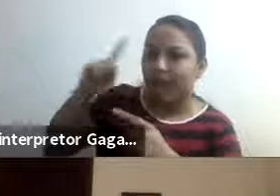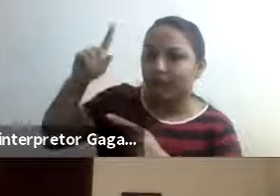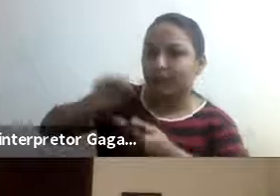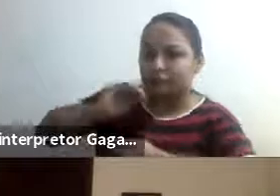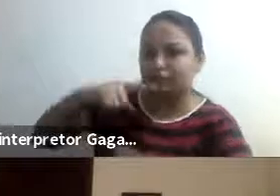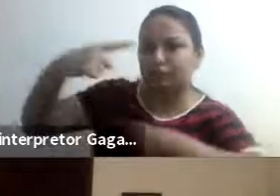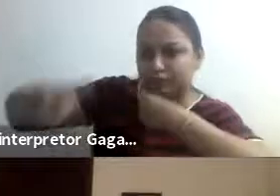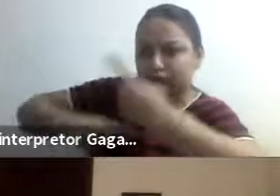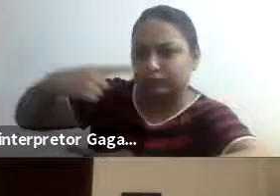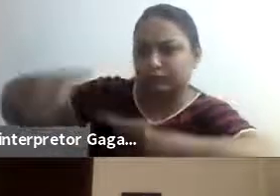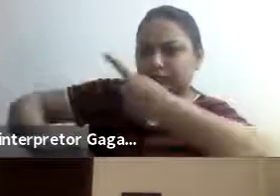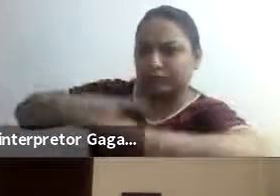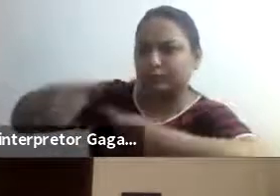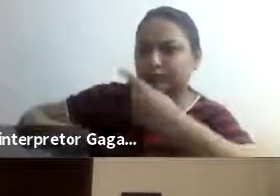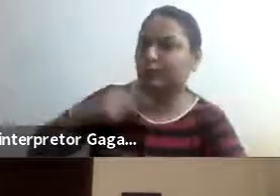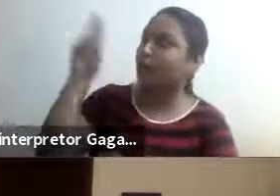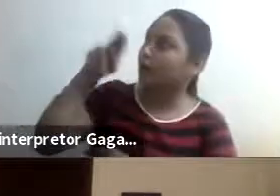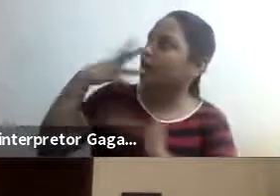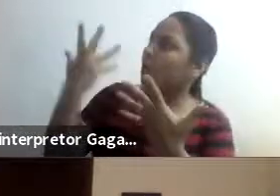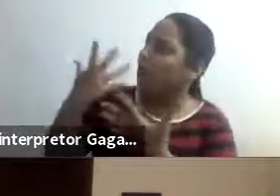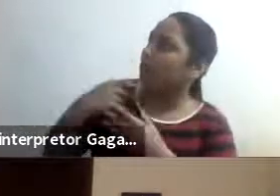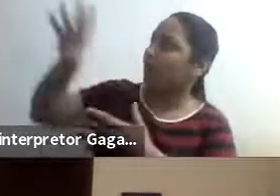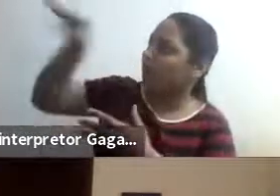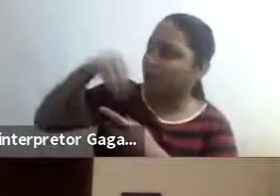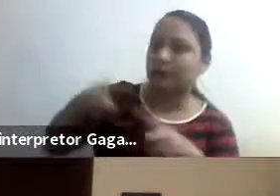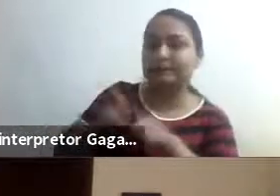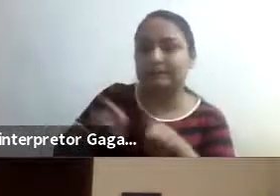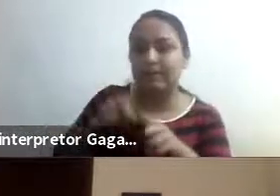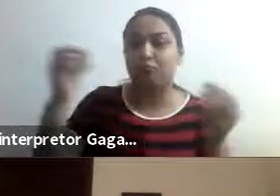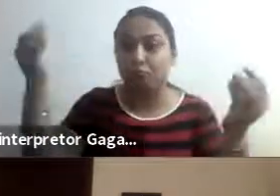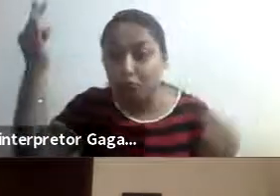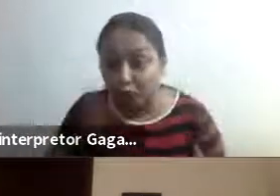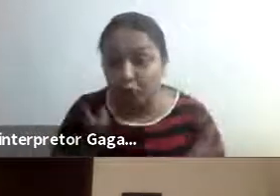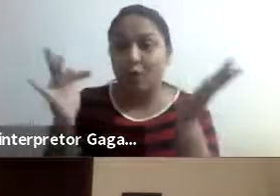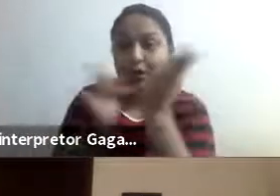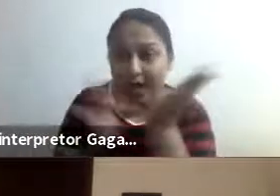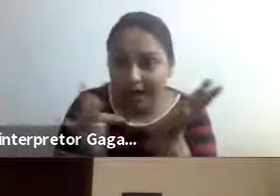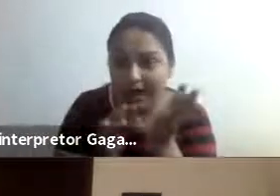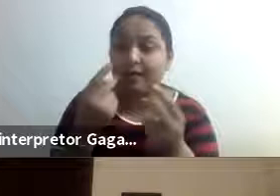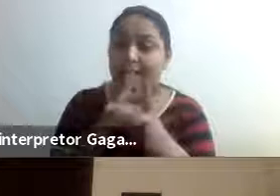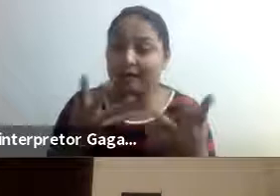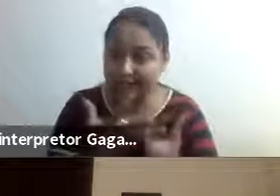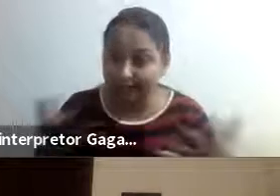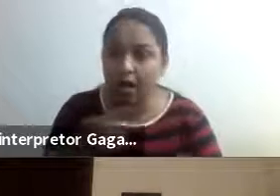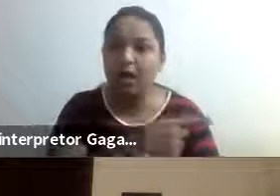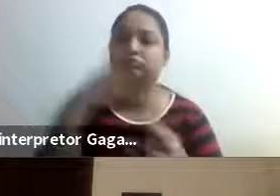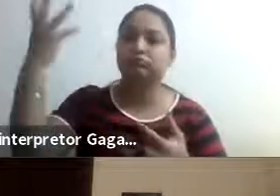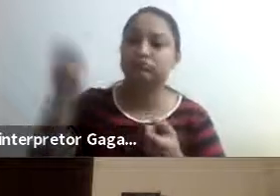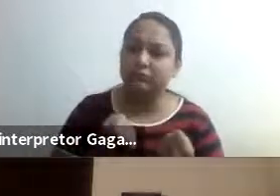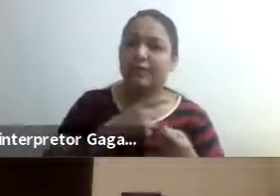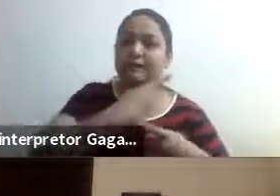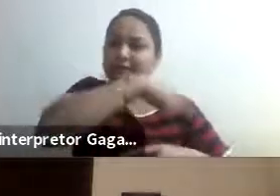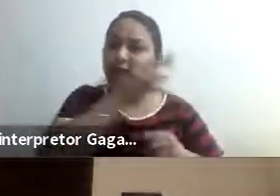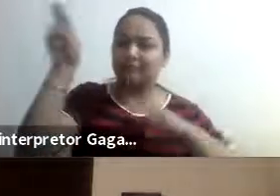understand as Bhil art. She's at the center of it. You can almost call her a pioneer, because at the point that she